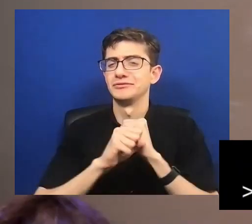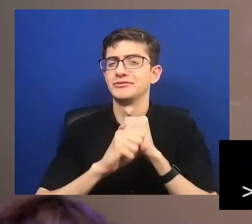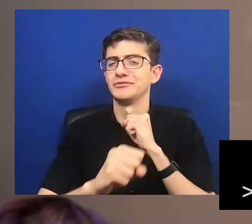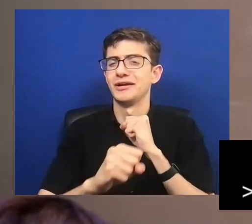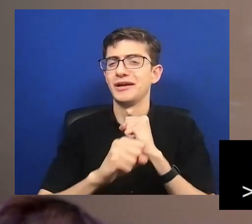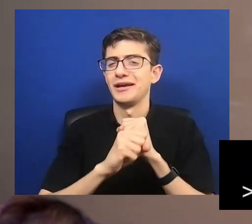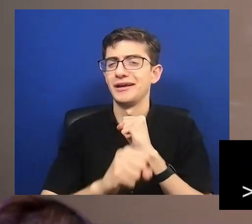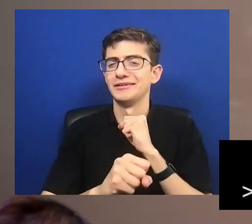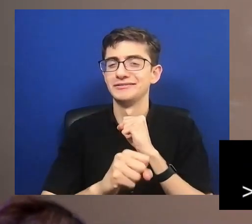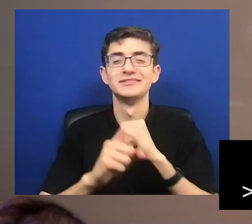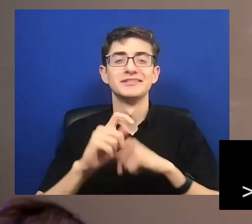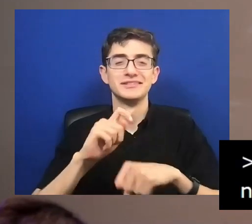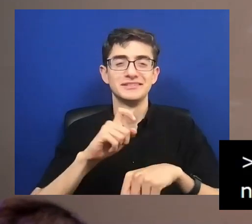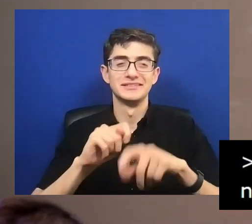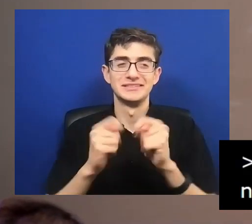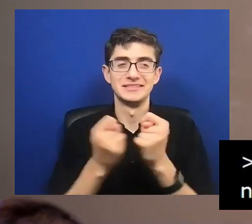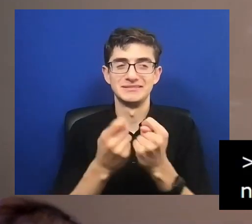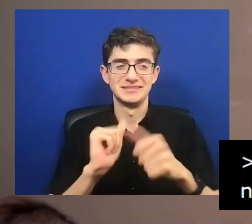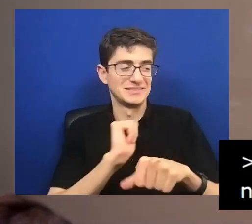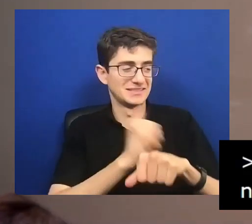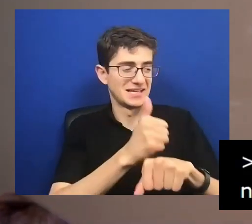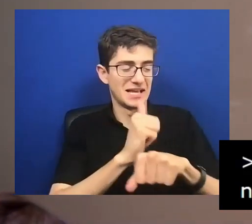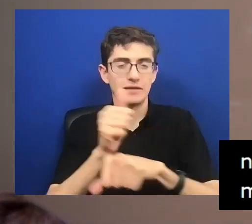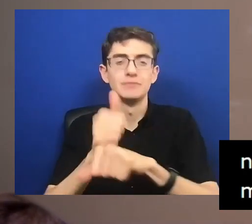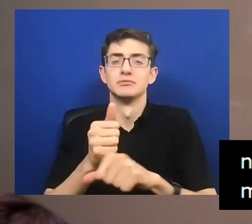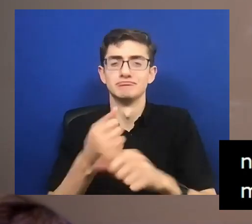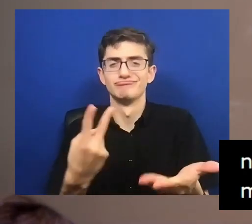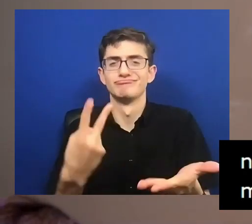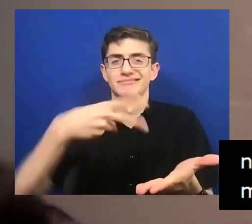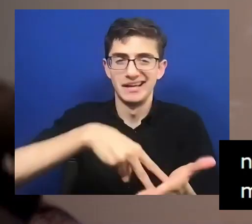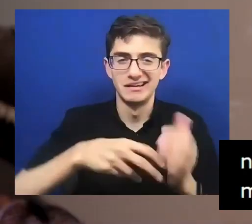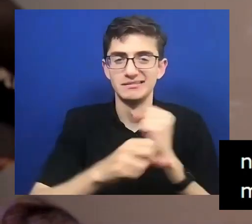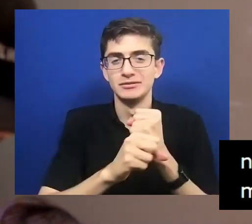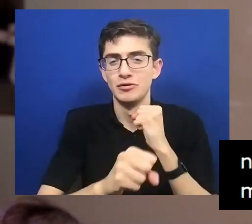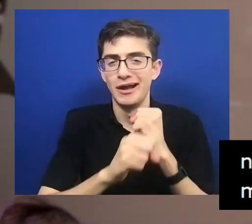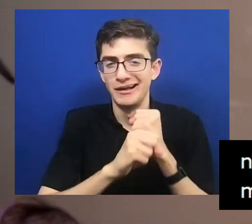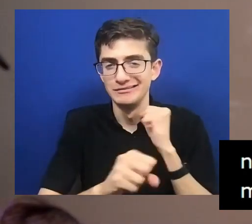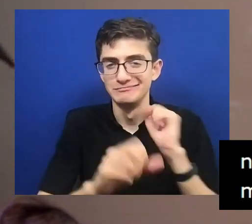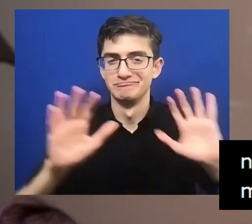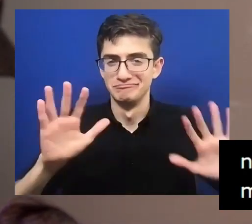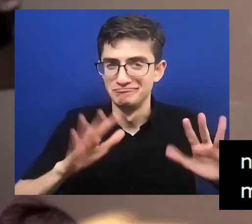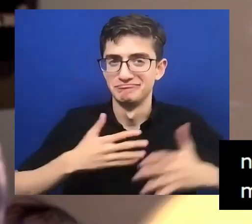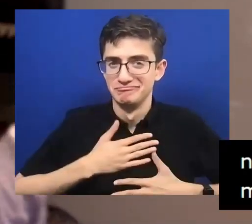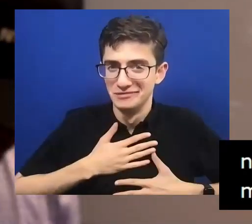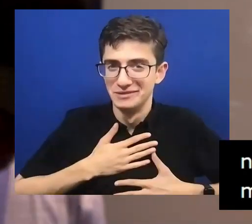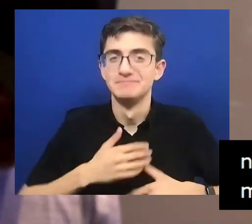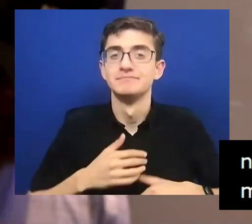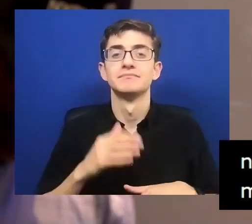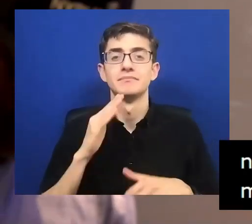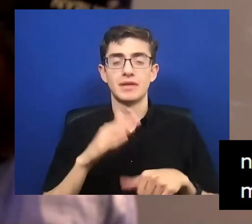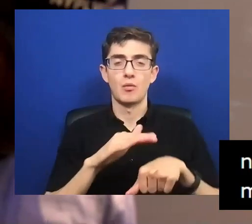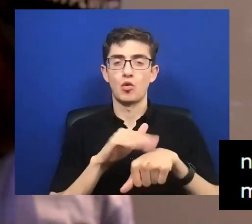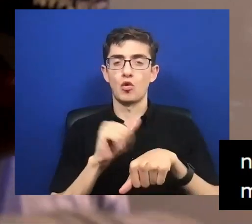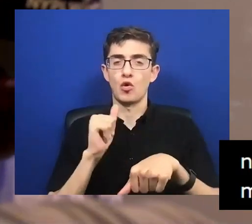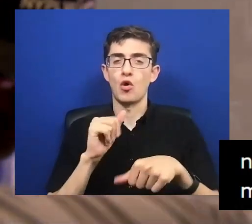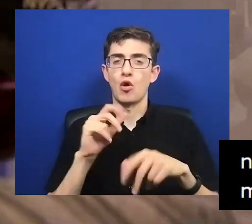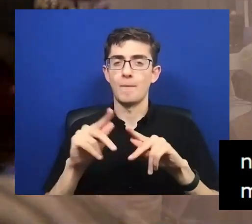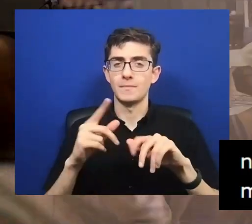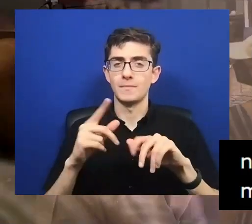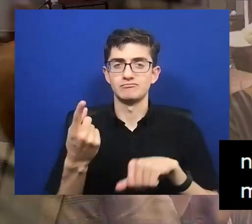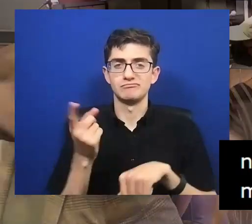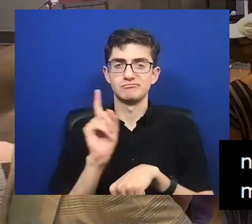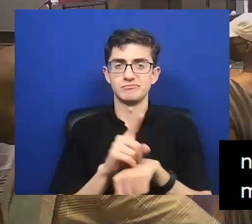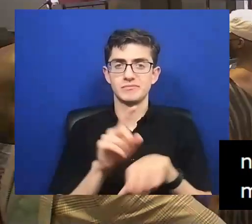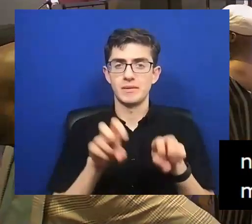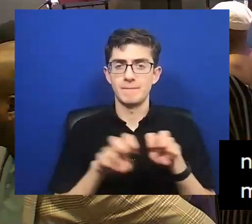up here. So feel free to stretch up a little bit, but I'm gonna call the folks up to the panel number one.